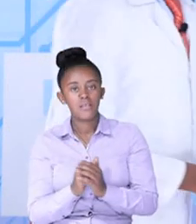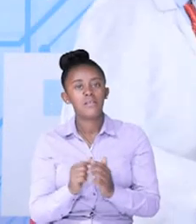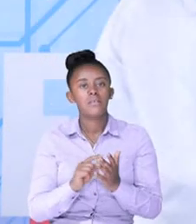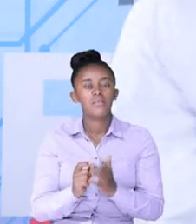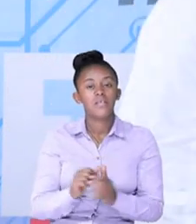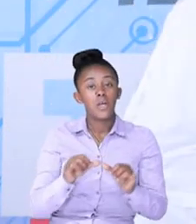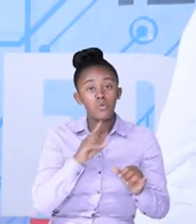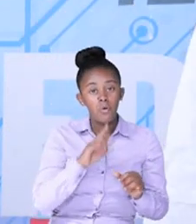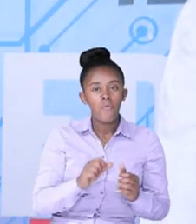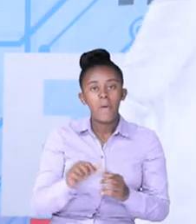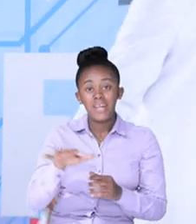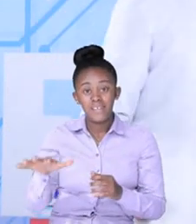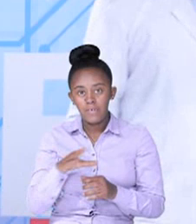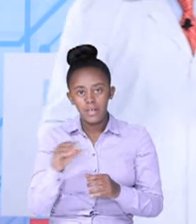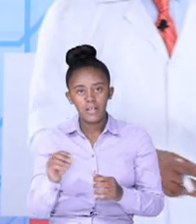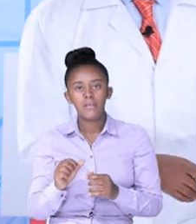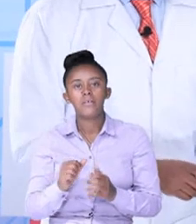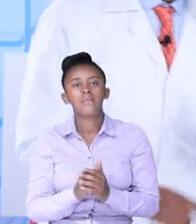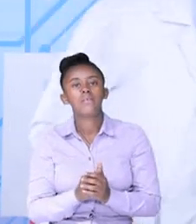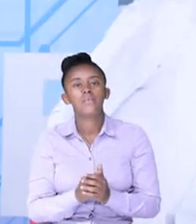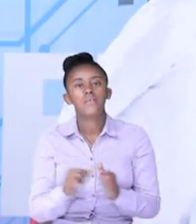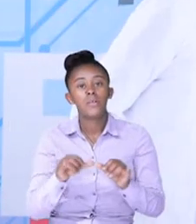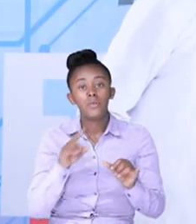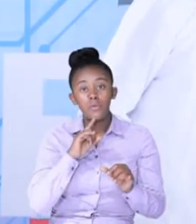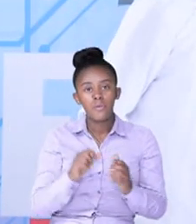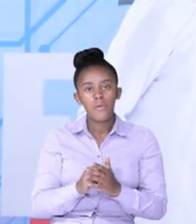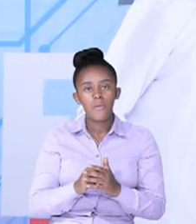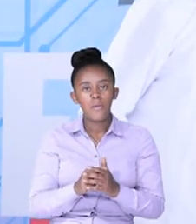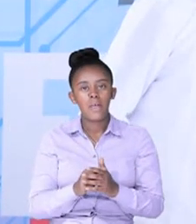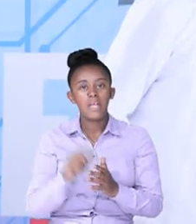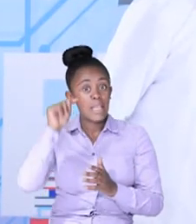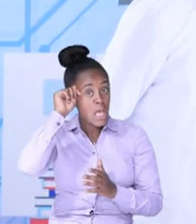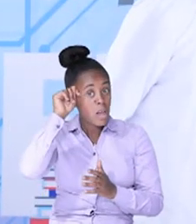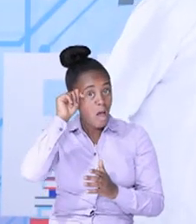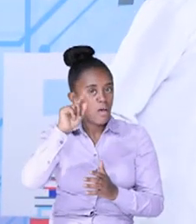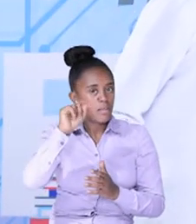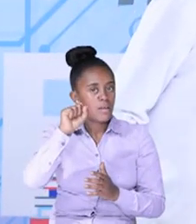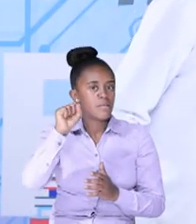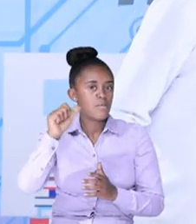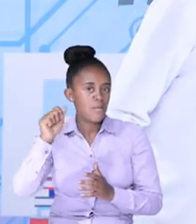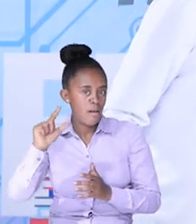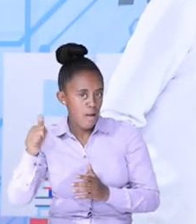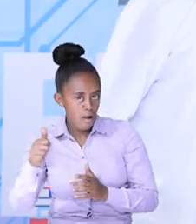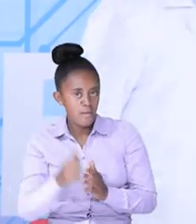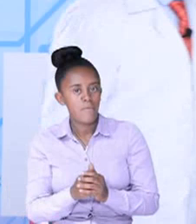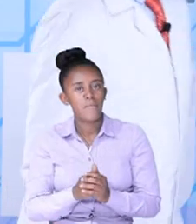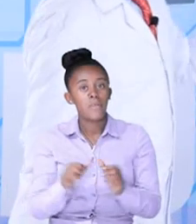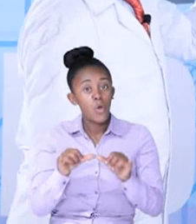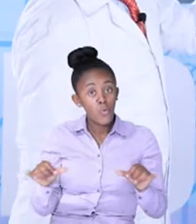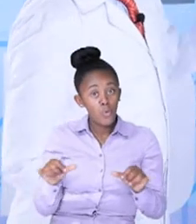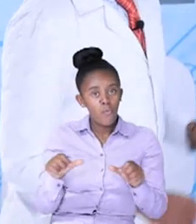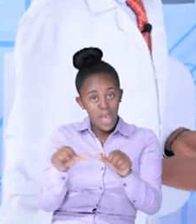of cross-sectional area. The unit of magnetic flux is Tesla, as we have already previously mentioned. The unit of area